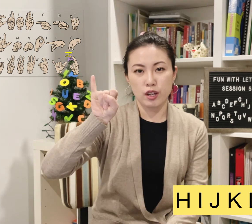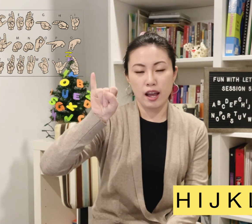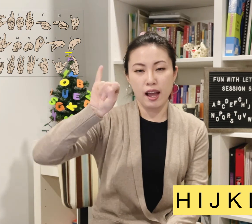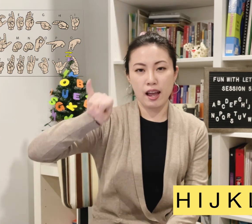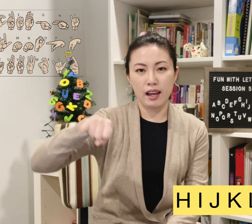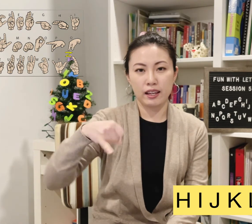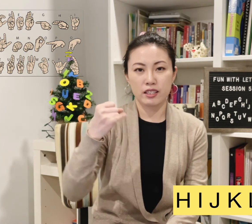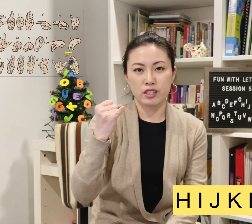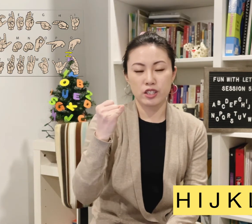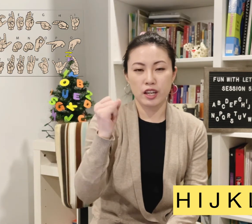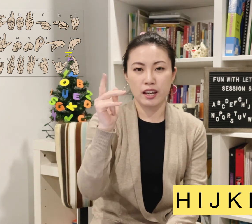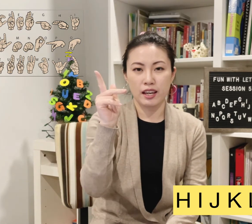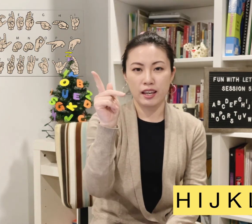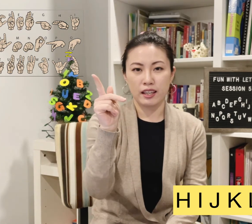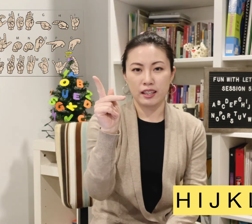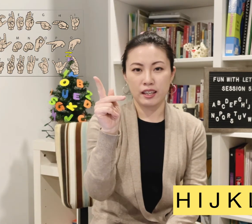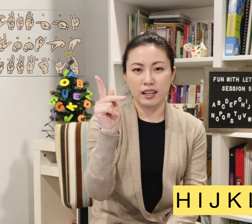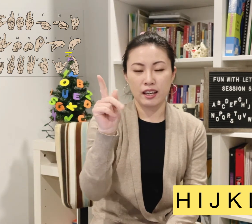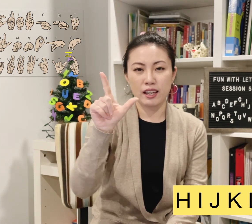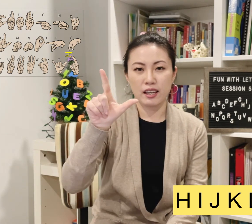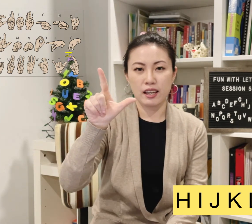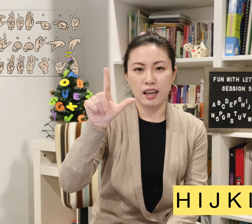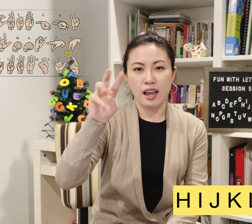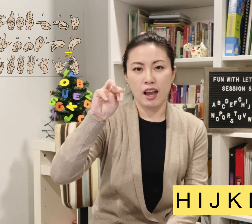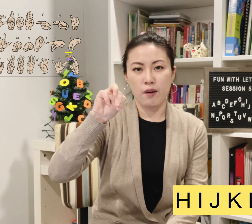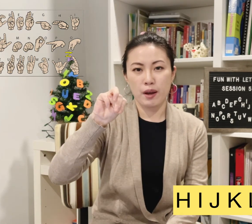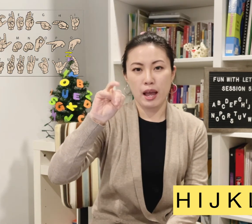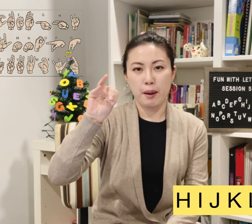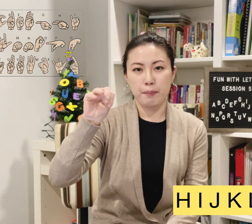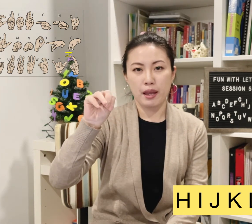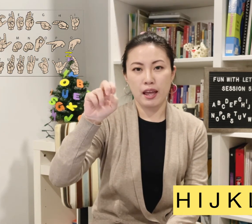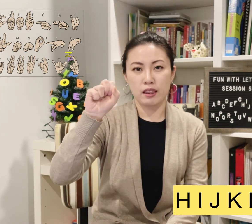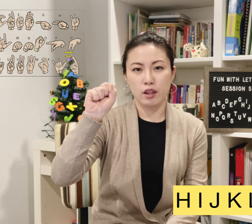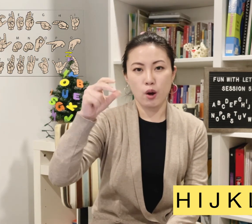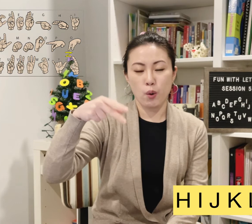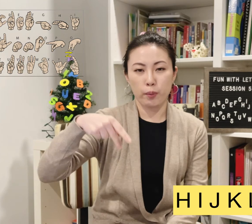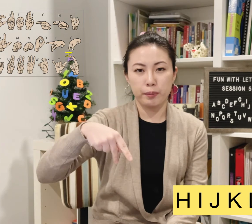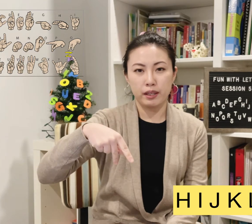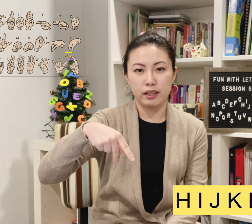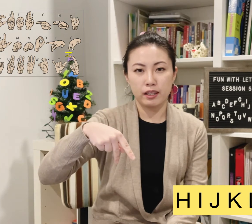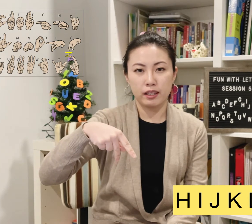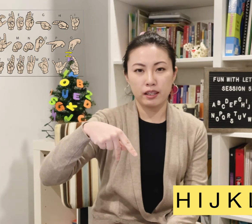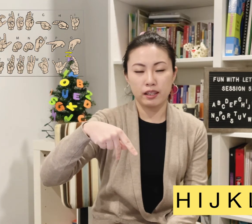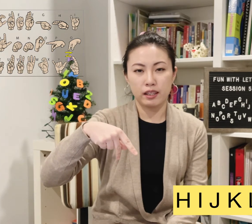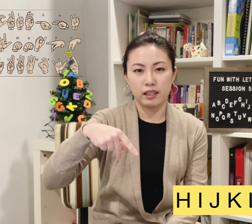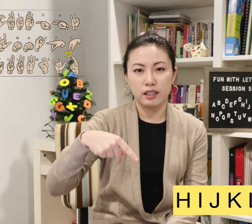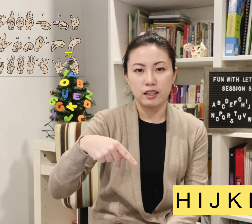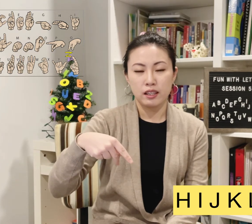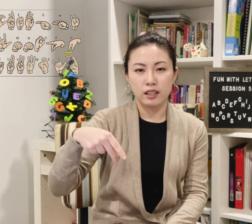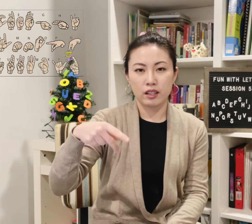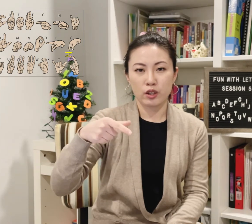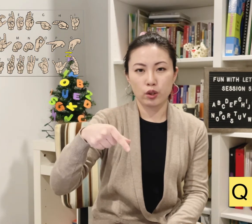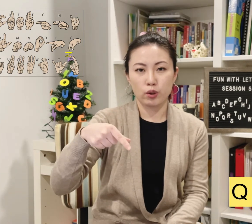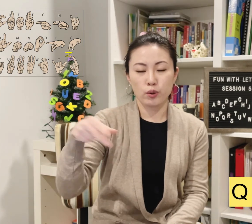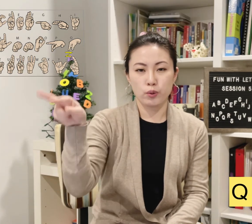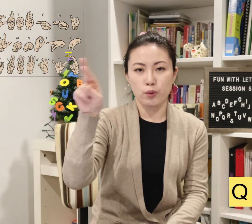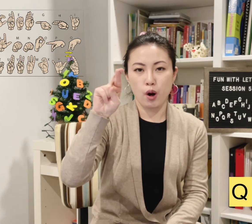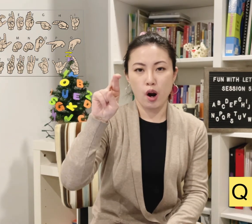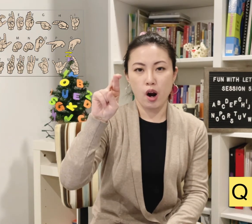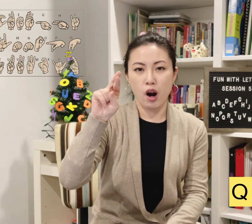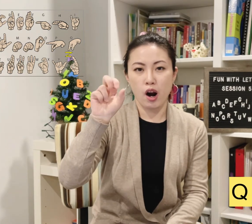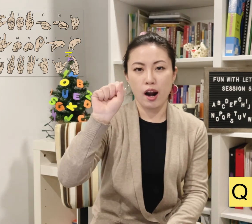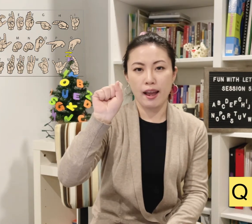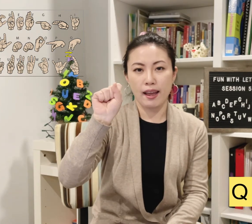H, I, J, K, L, M, N, O, P,